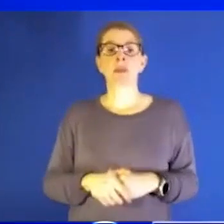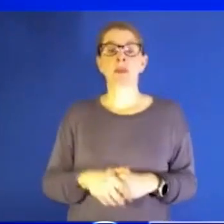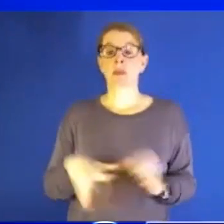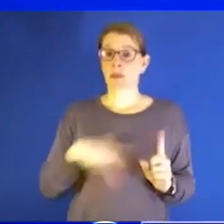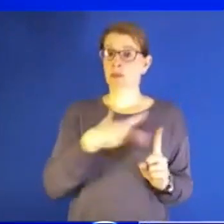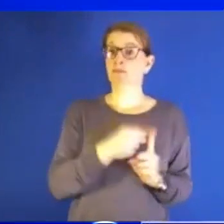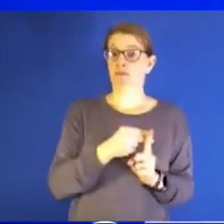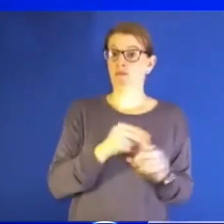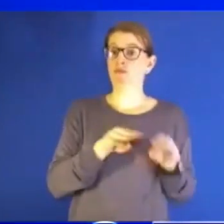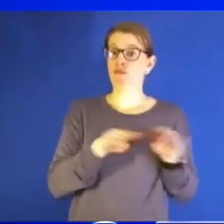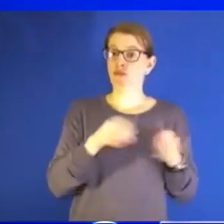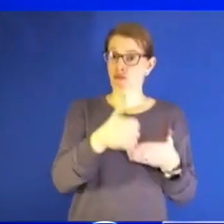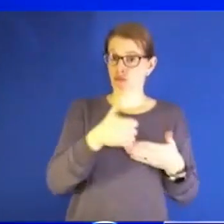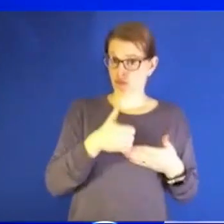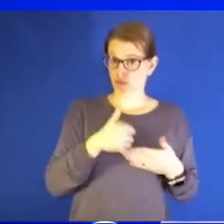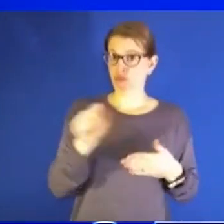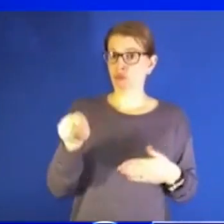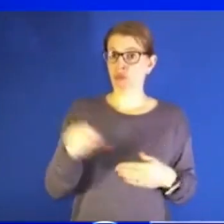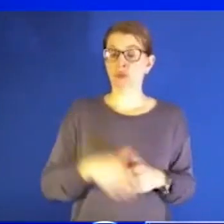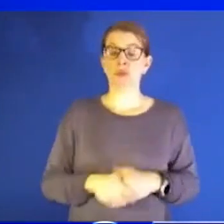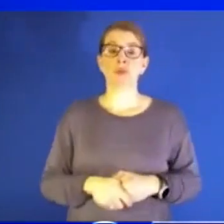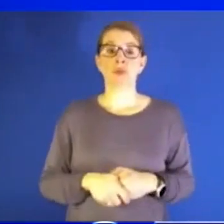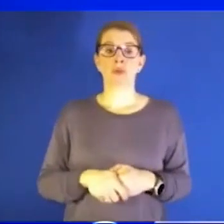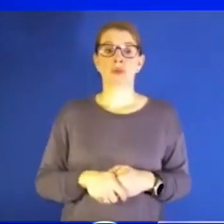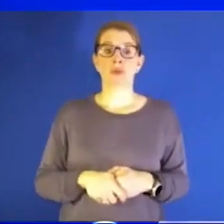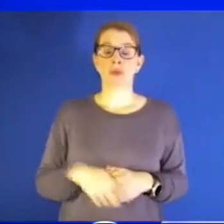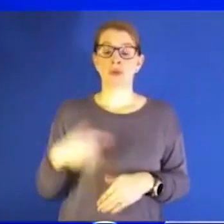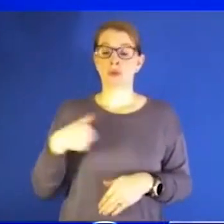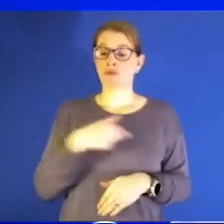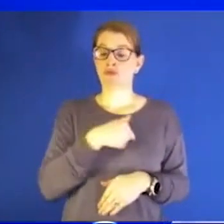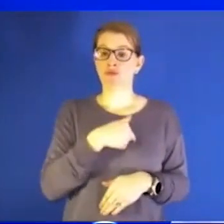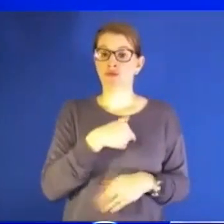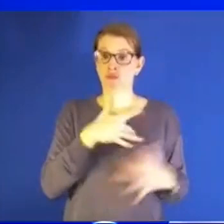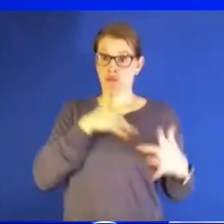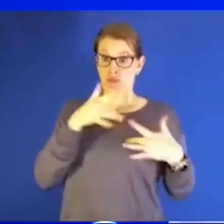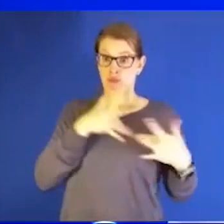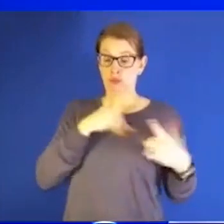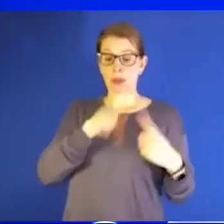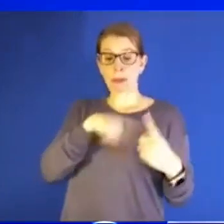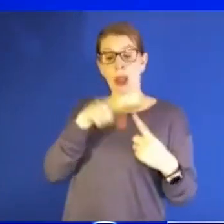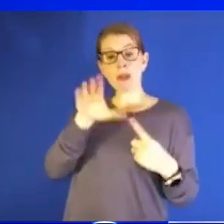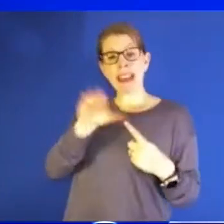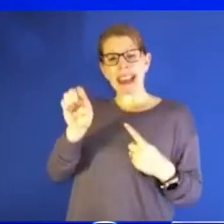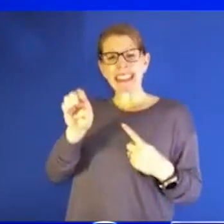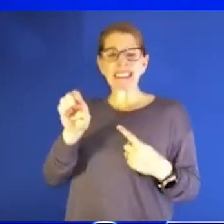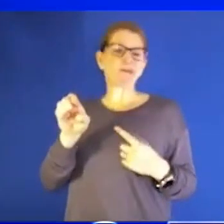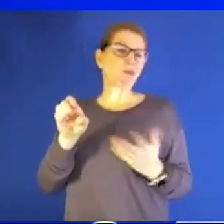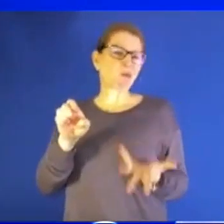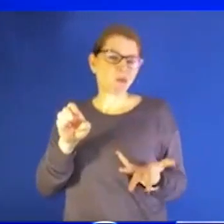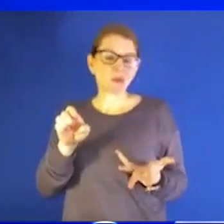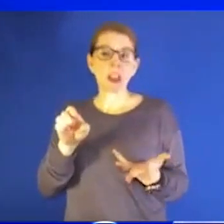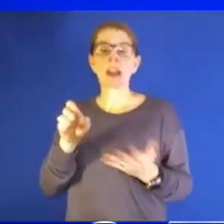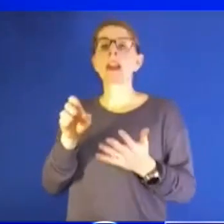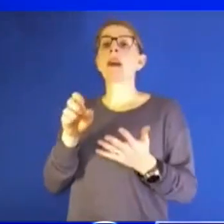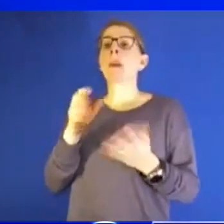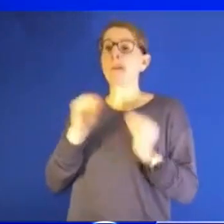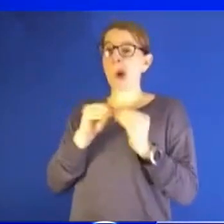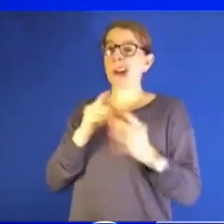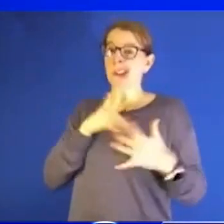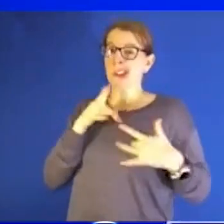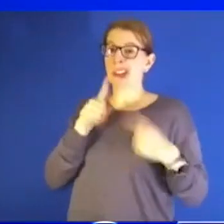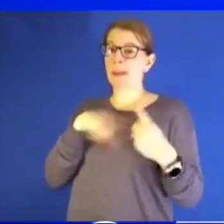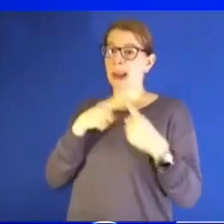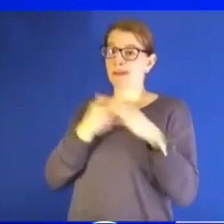do help. We aren't as concerned about the cases per se as we are about the hospitalizations. And I think cases